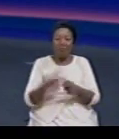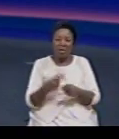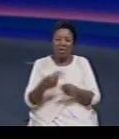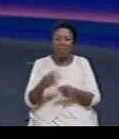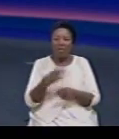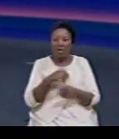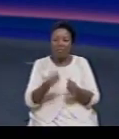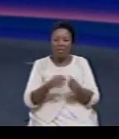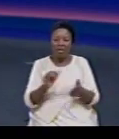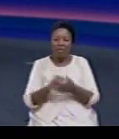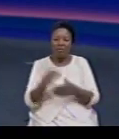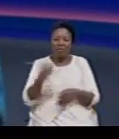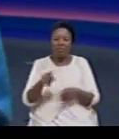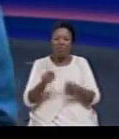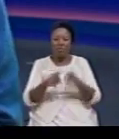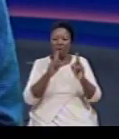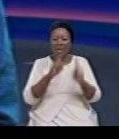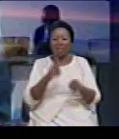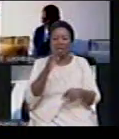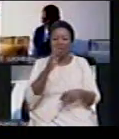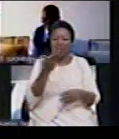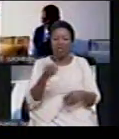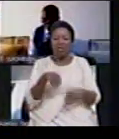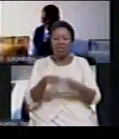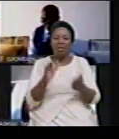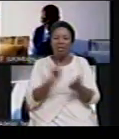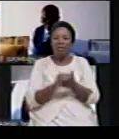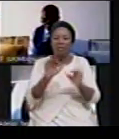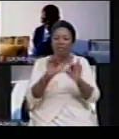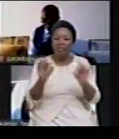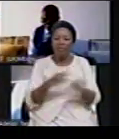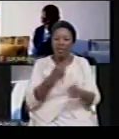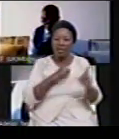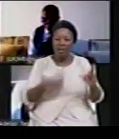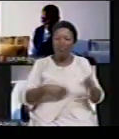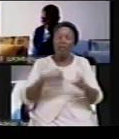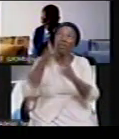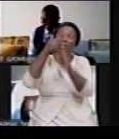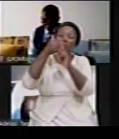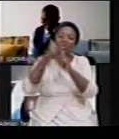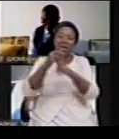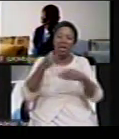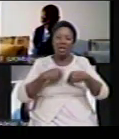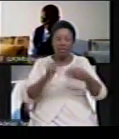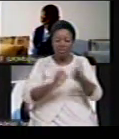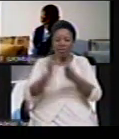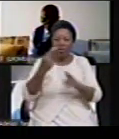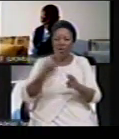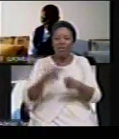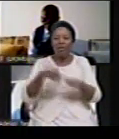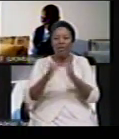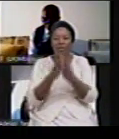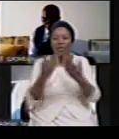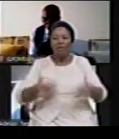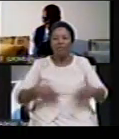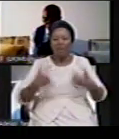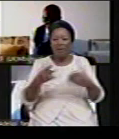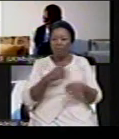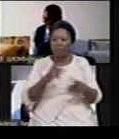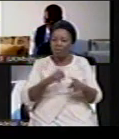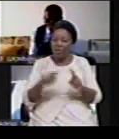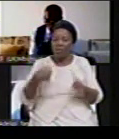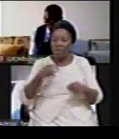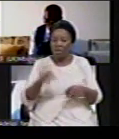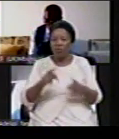the correct thing there. And the Lord himself has written your name in the book of life. But we need to do this so that we